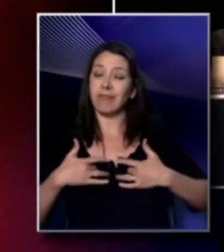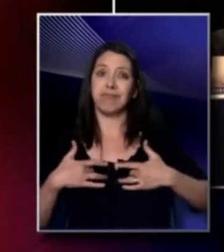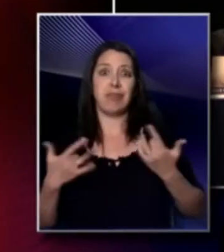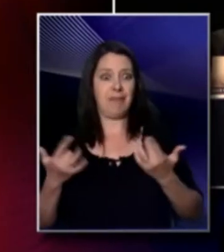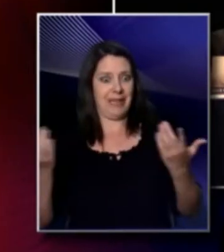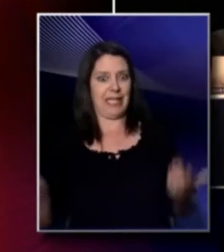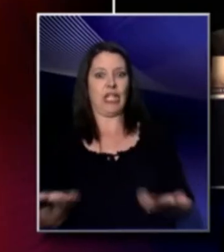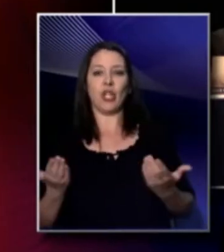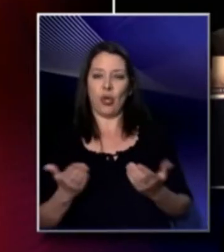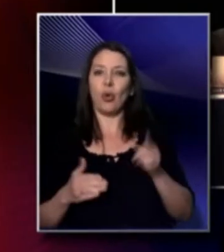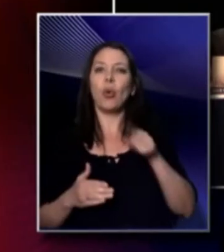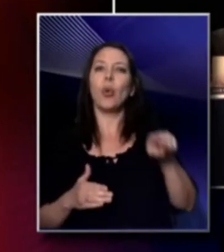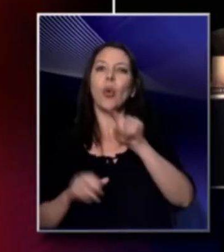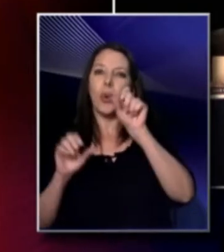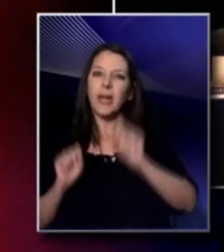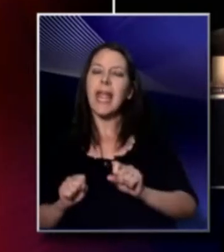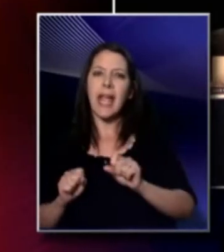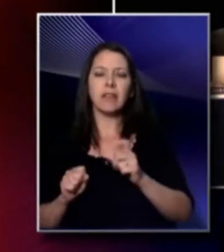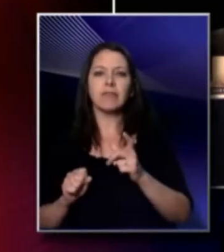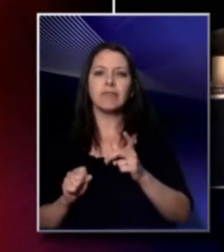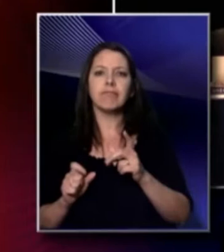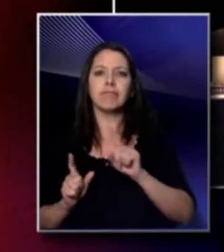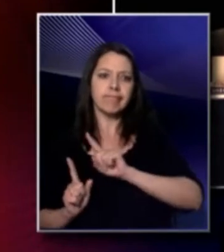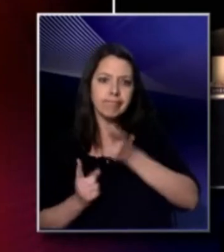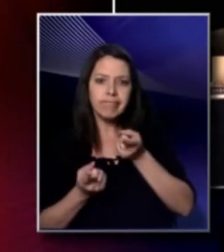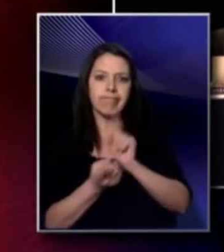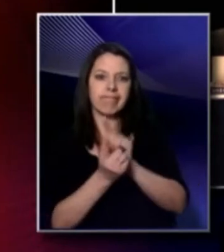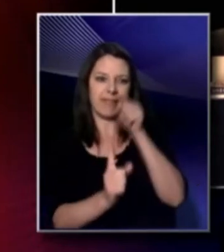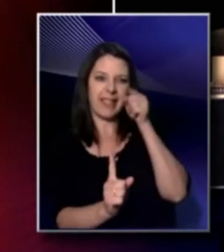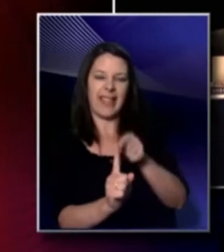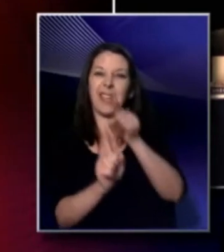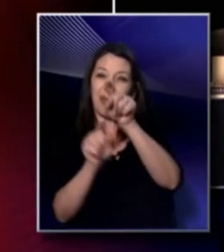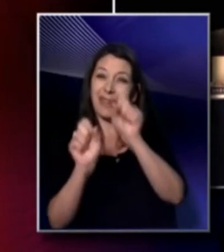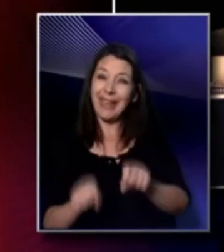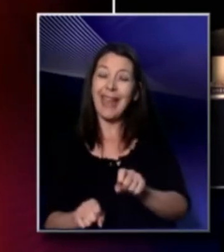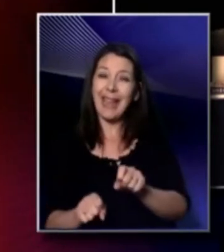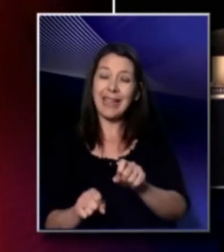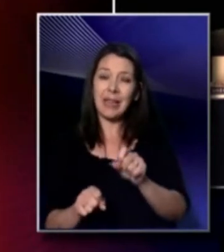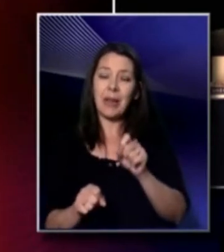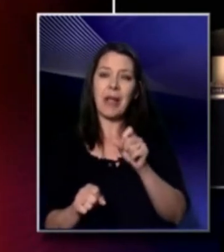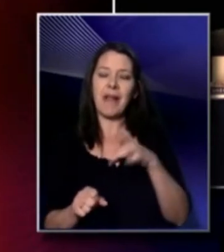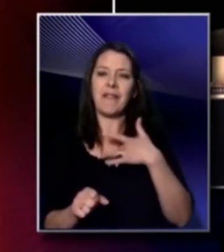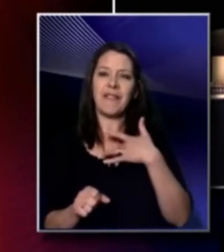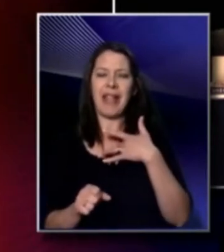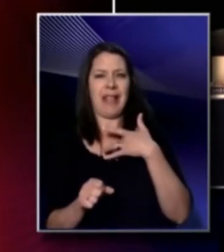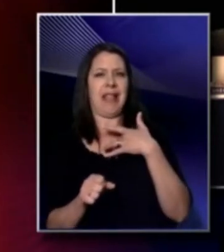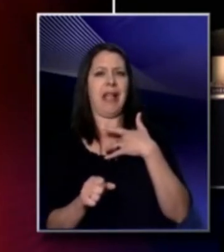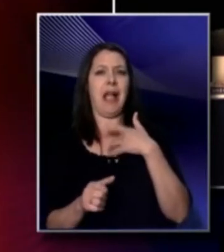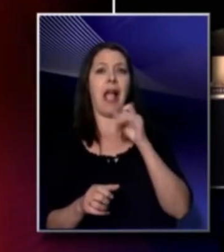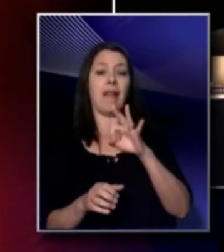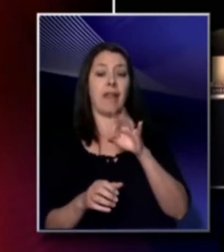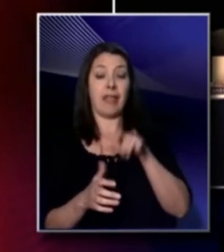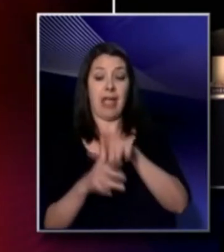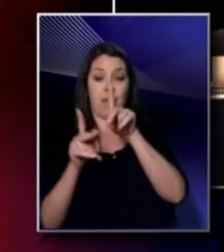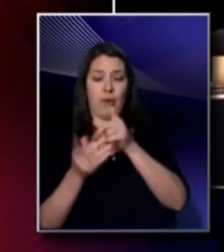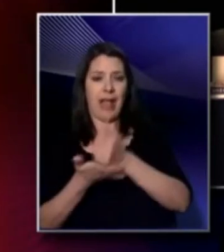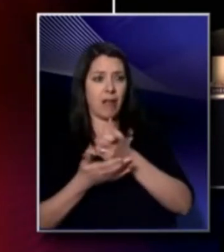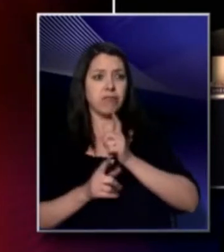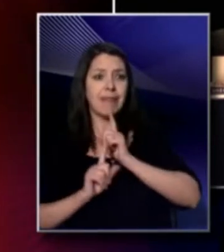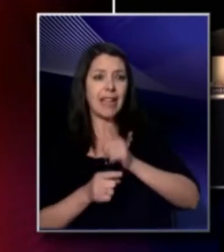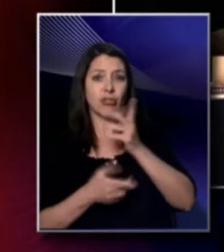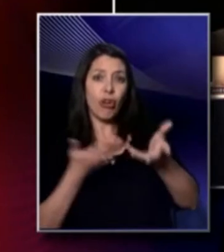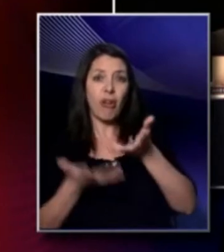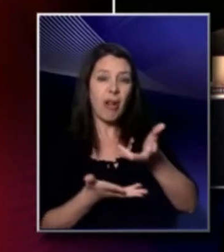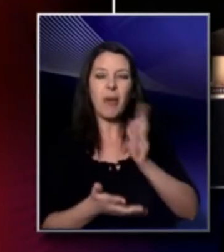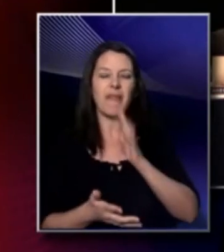people to seek relief. I think, frankly, oftentimes they might not like the answer, but they get the